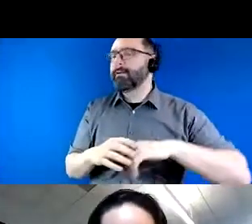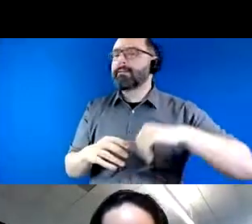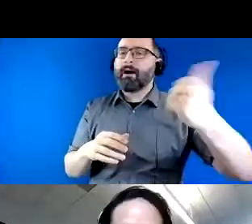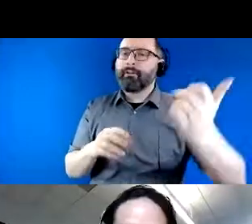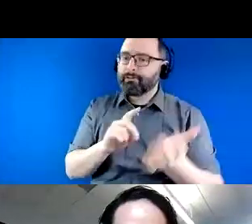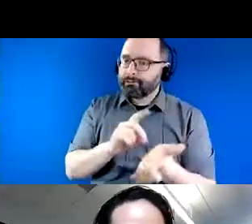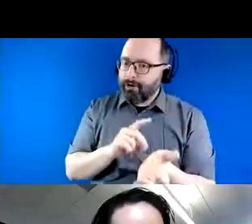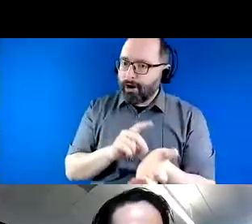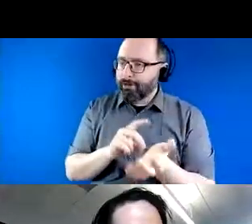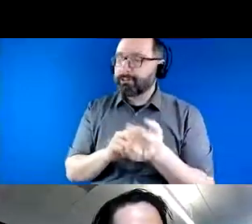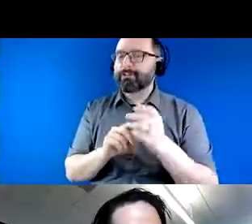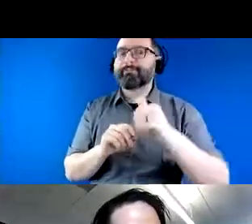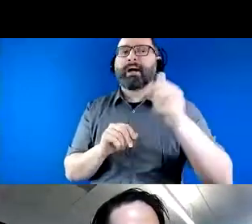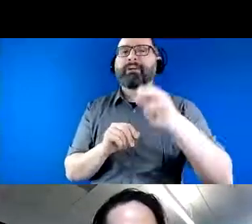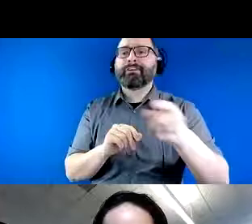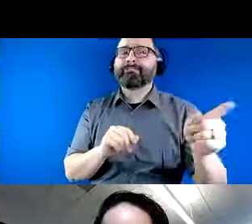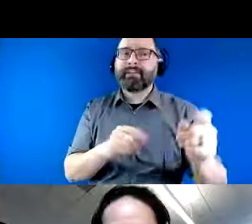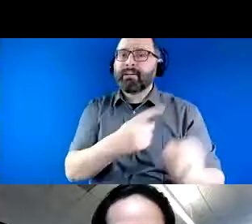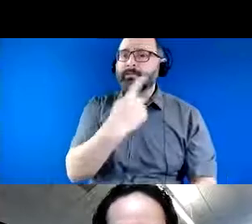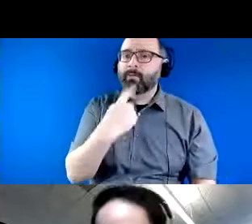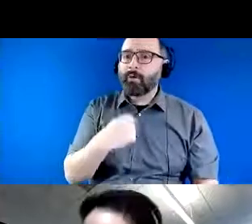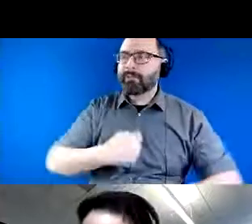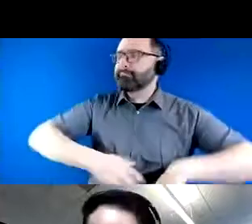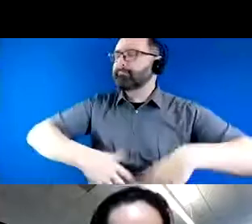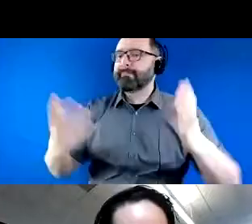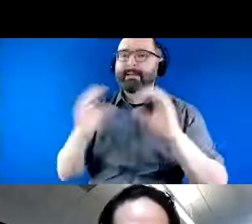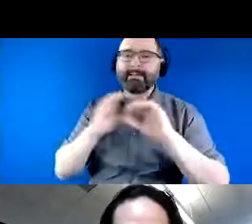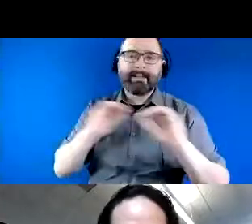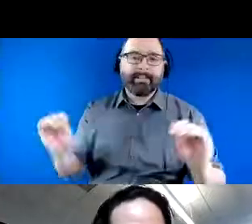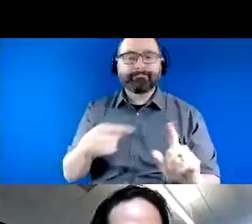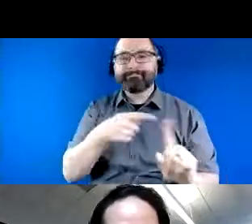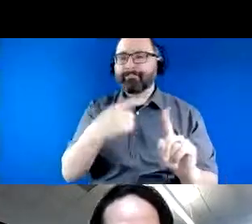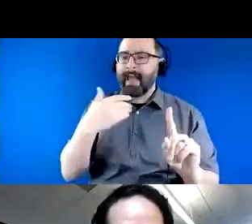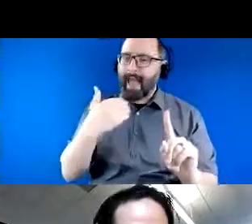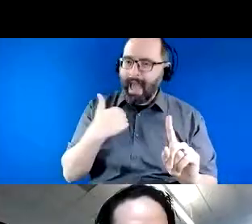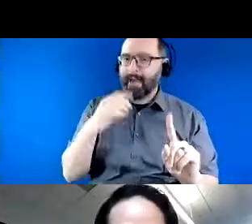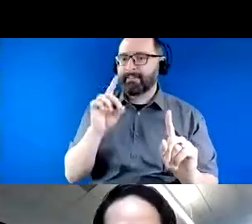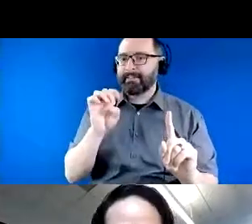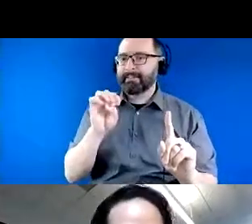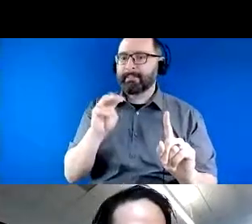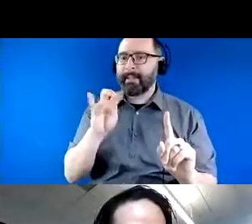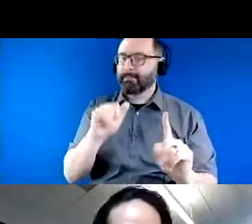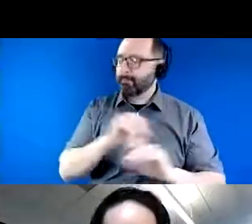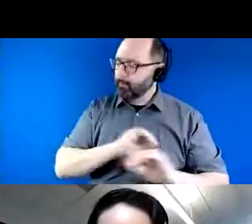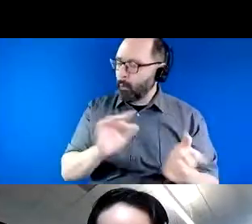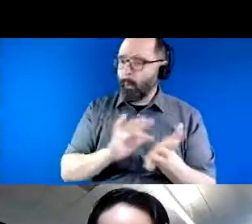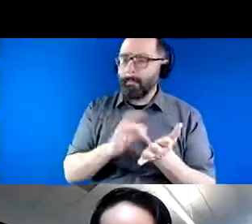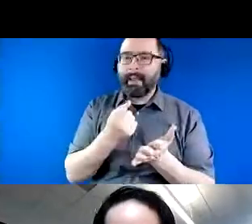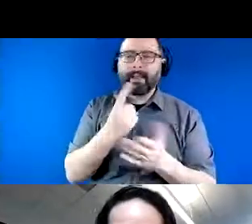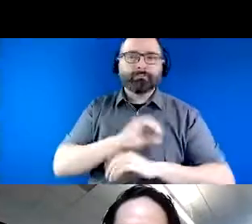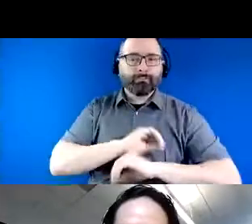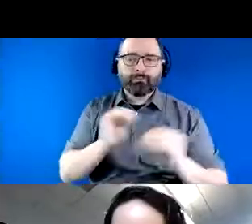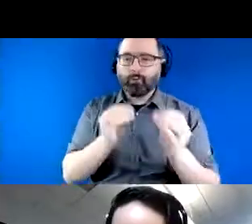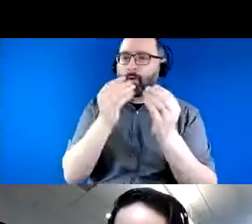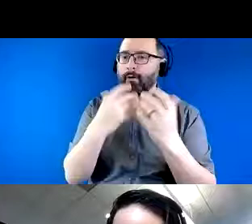doctor or someone else caring for them told them that there's nothing to do. They have dementia and that's it. There are no medications, there are no cures.